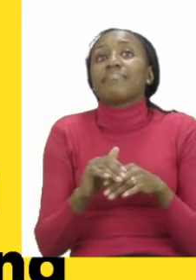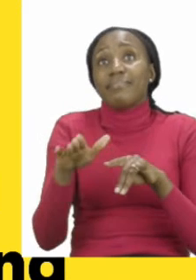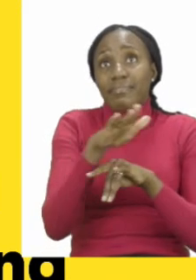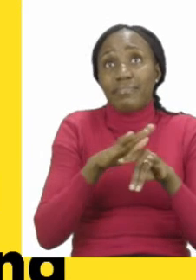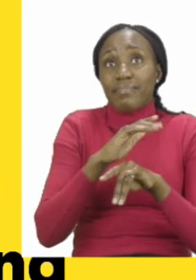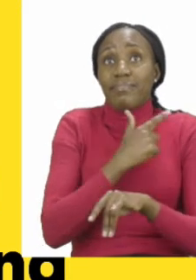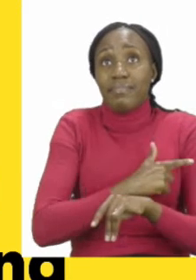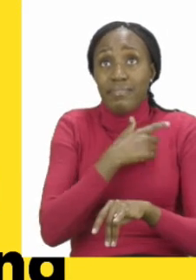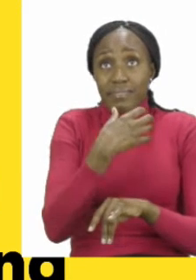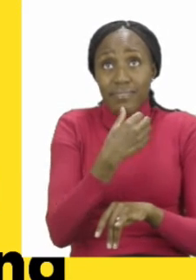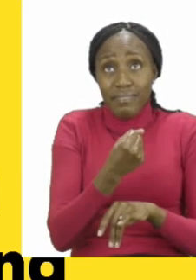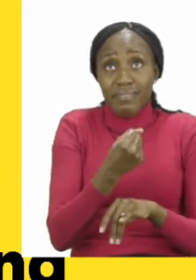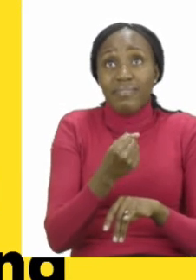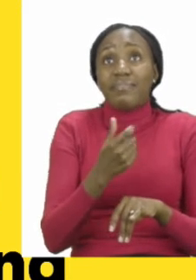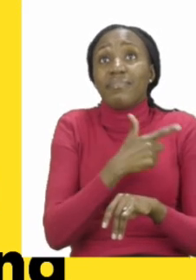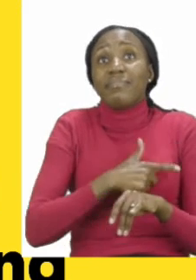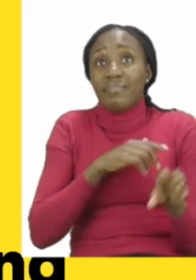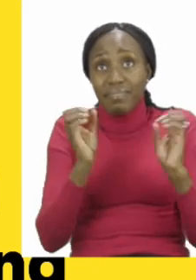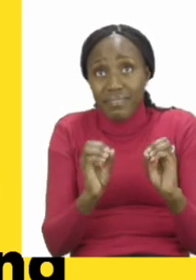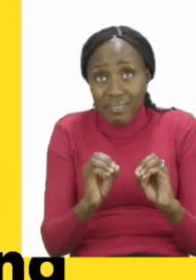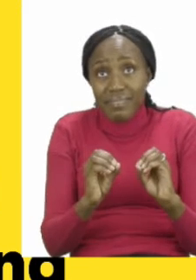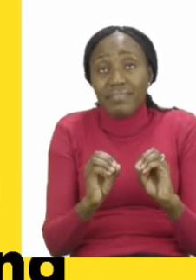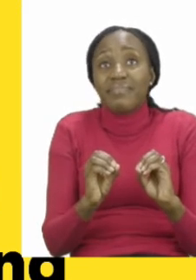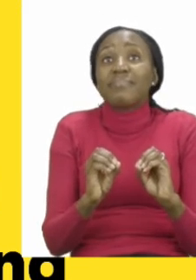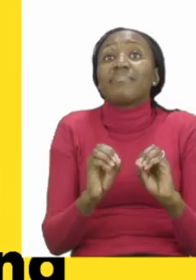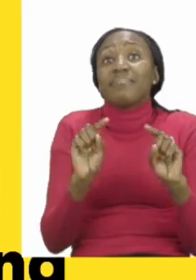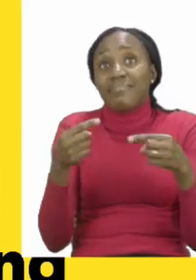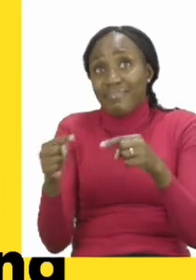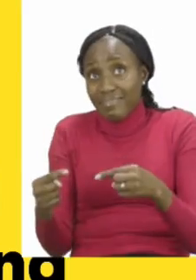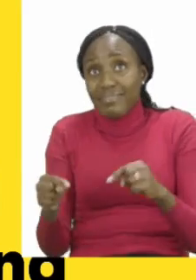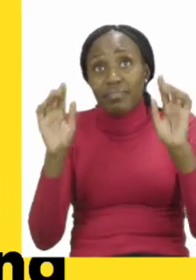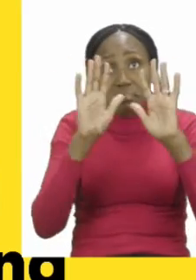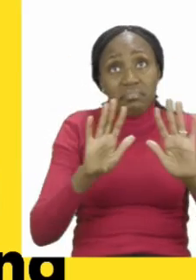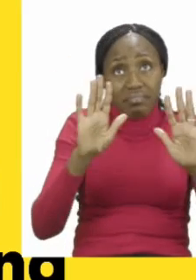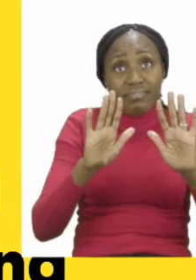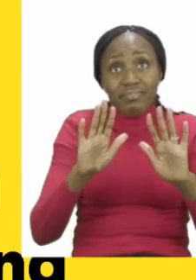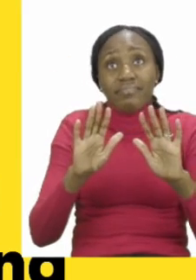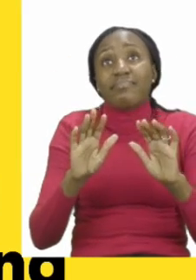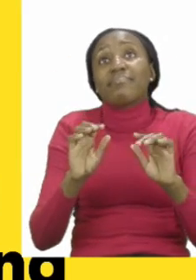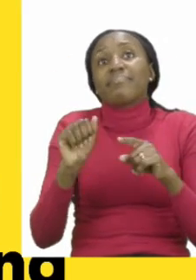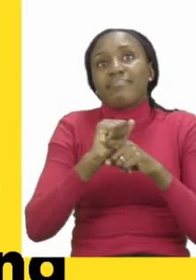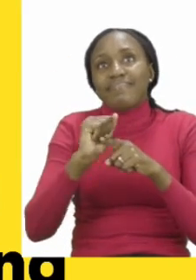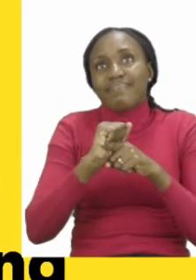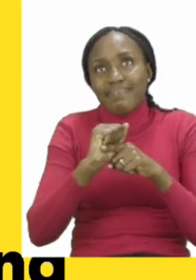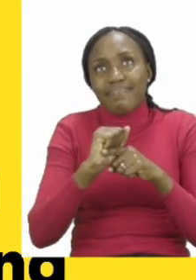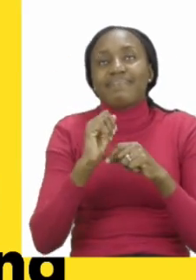Living and non-living things. We're going to do some coloring and